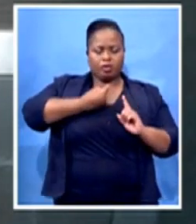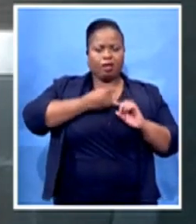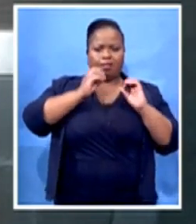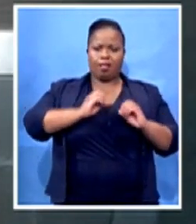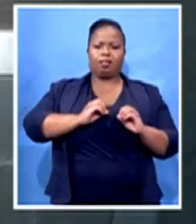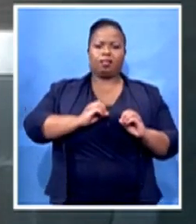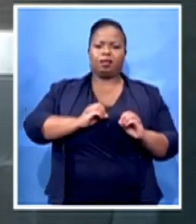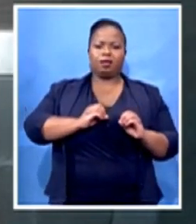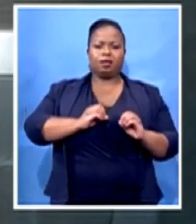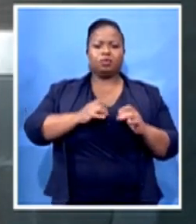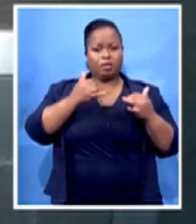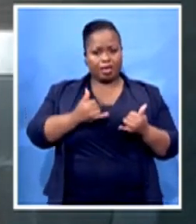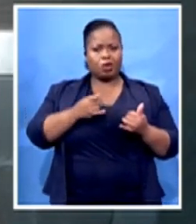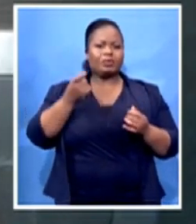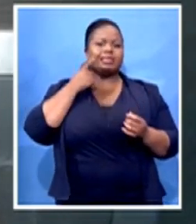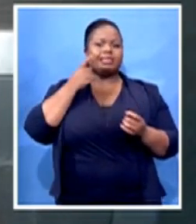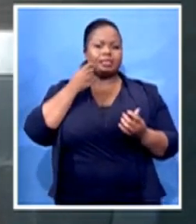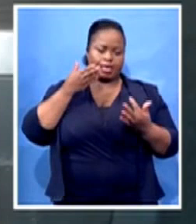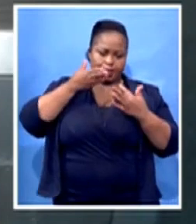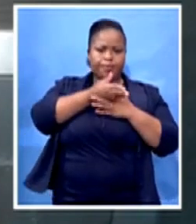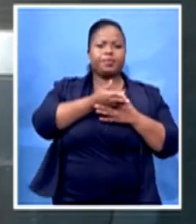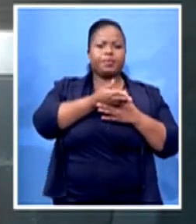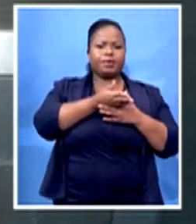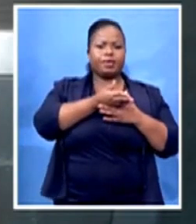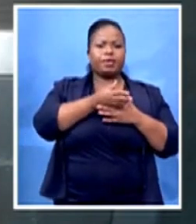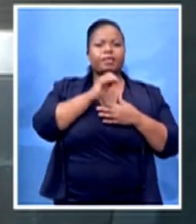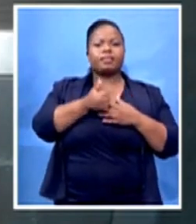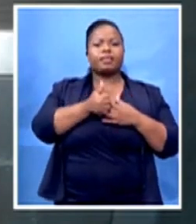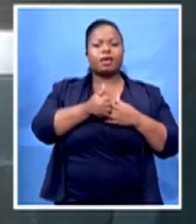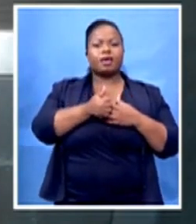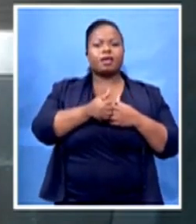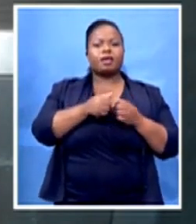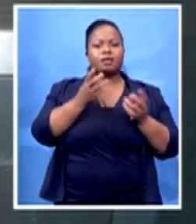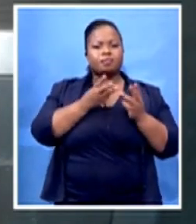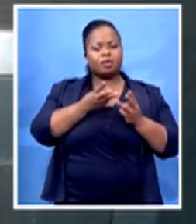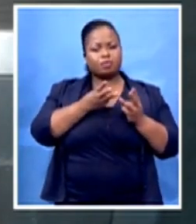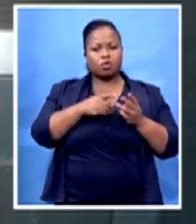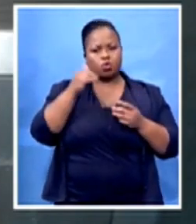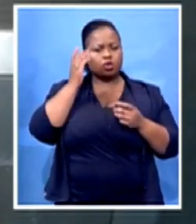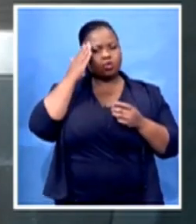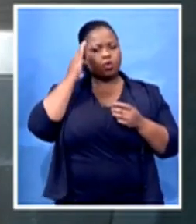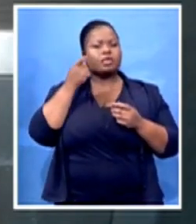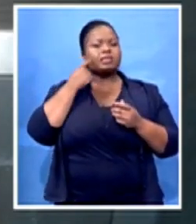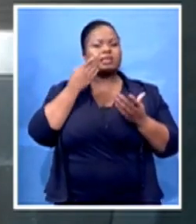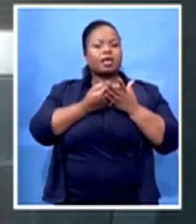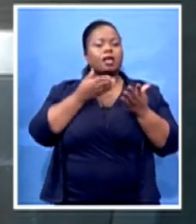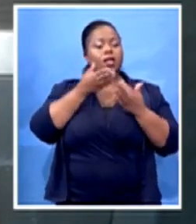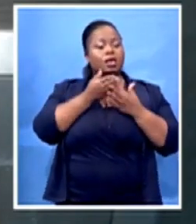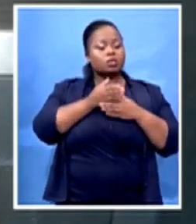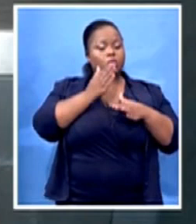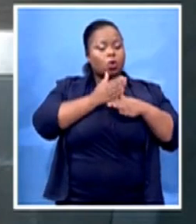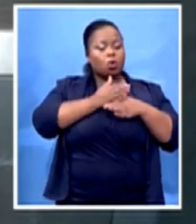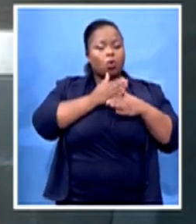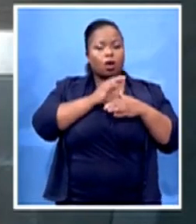you also start paying attention to what you are doing at home. Now, what we're finding is that there's a number of organizations that are leveraging